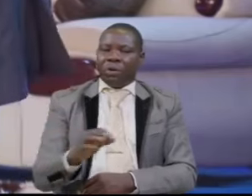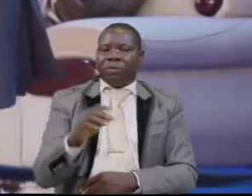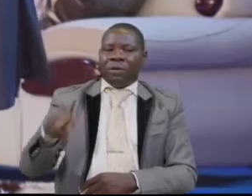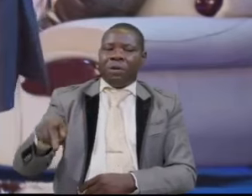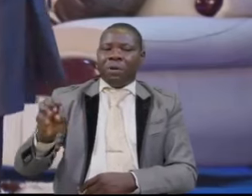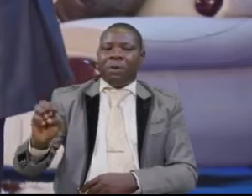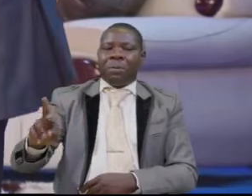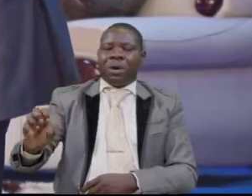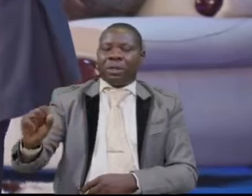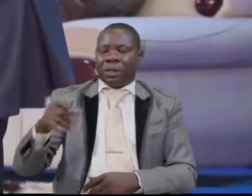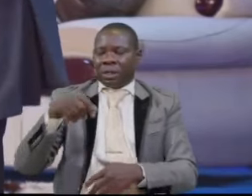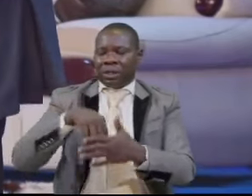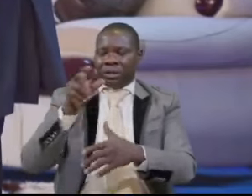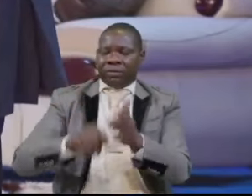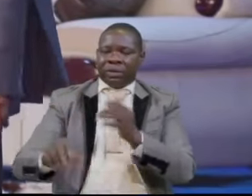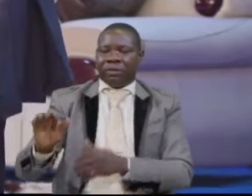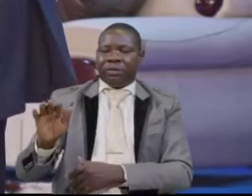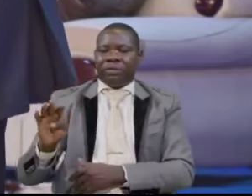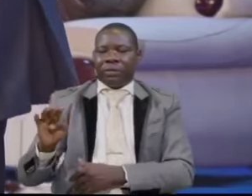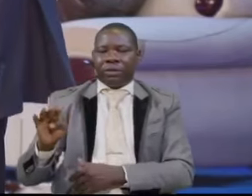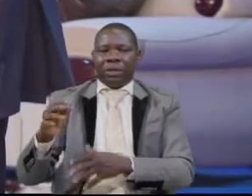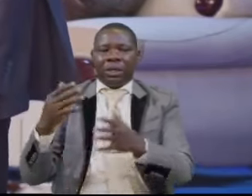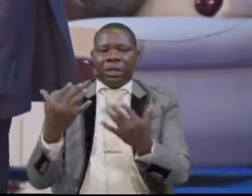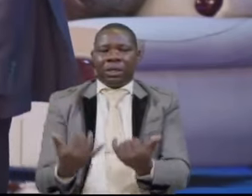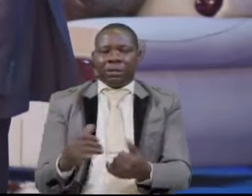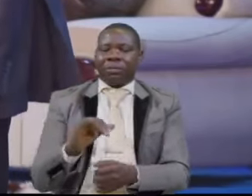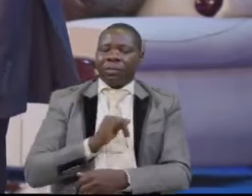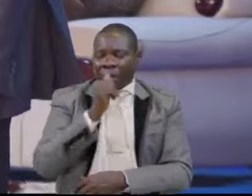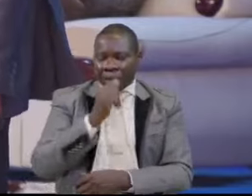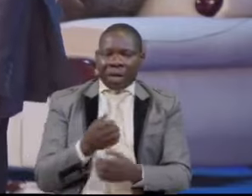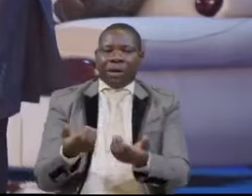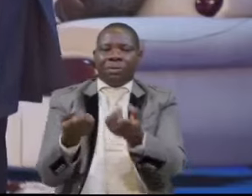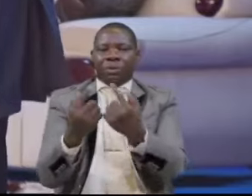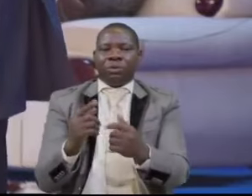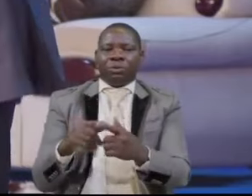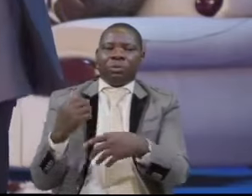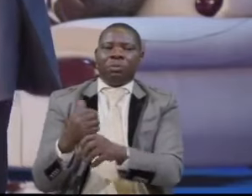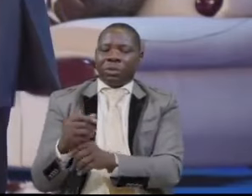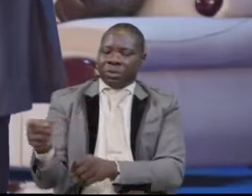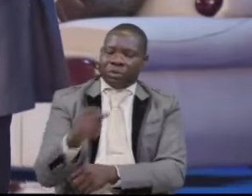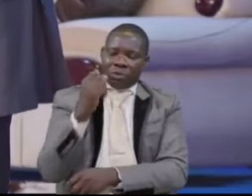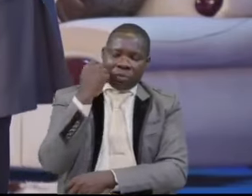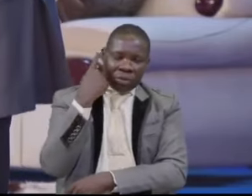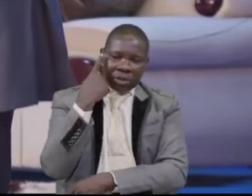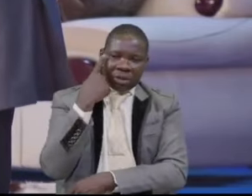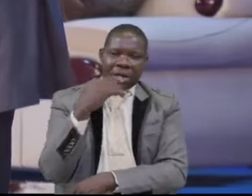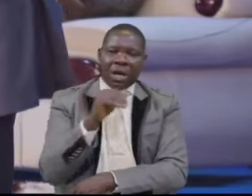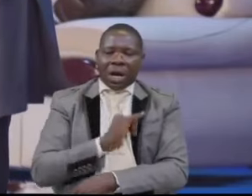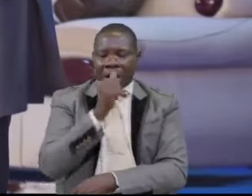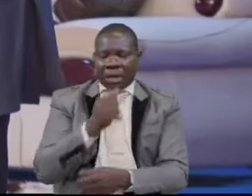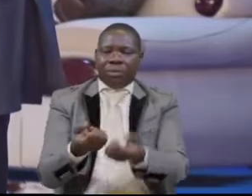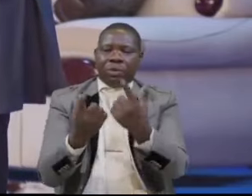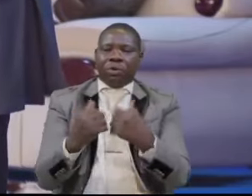verse 14, now, I am come to make thee understand. I am come to make